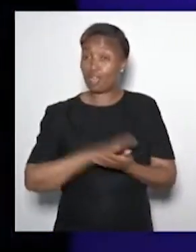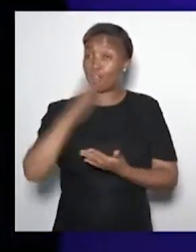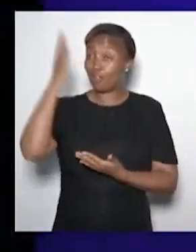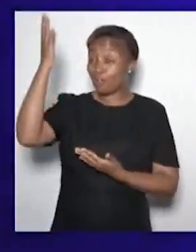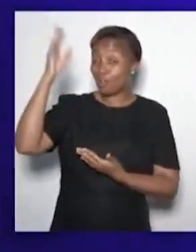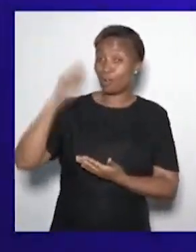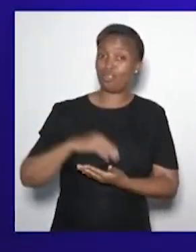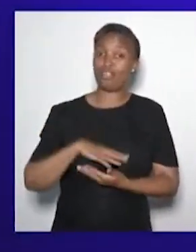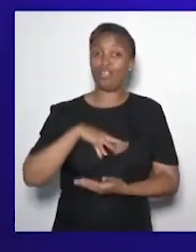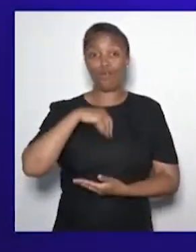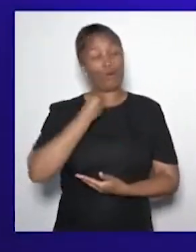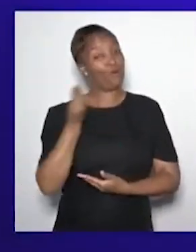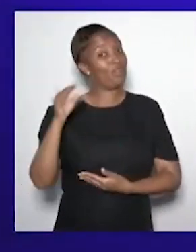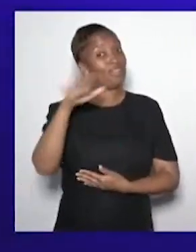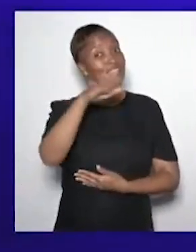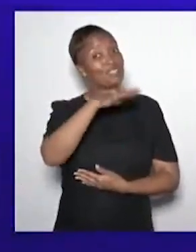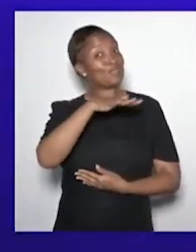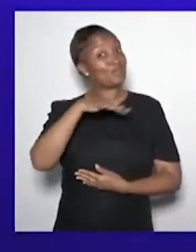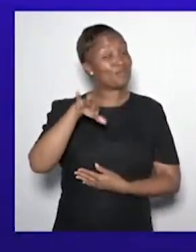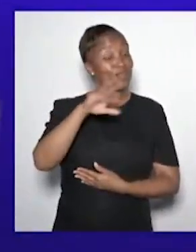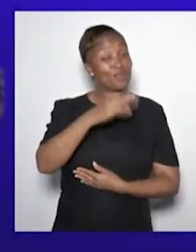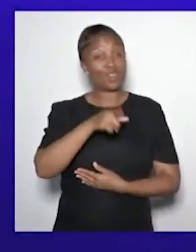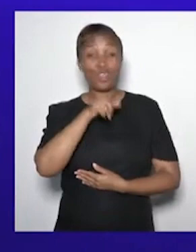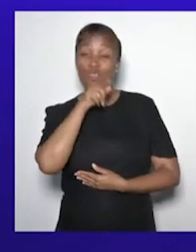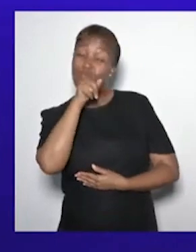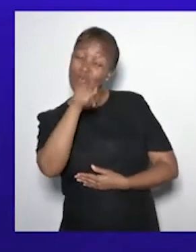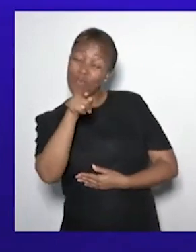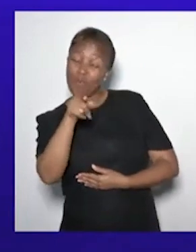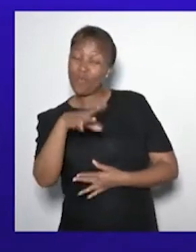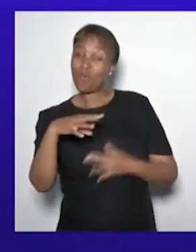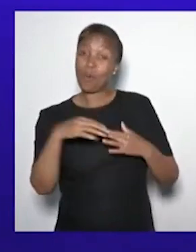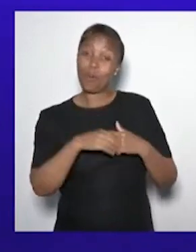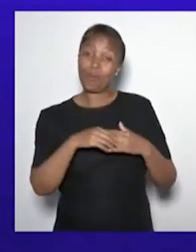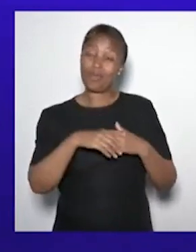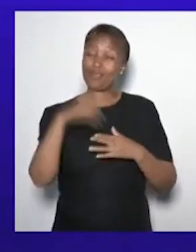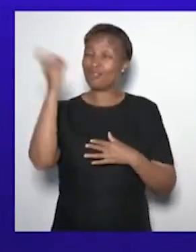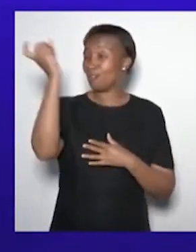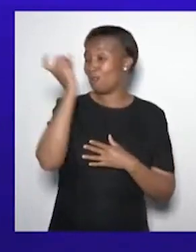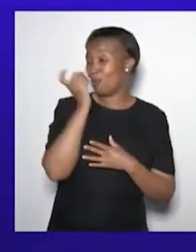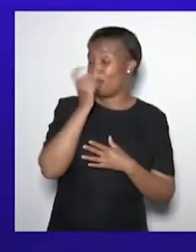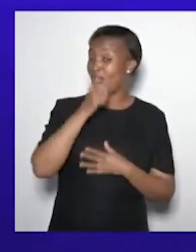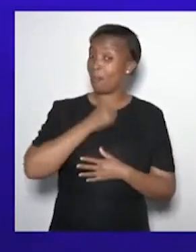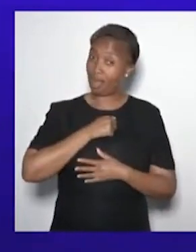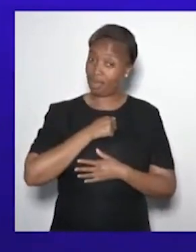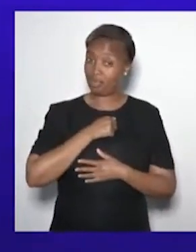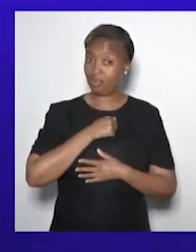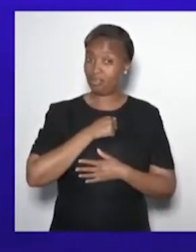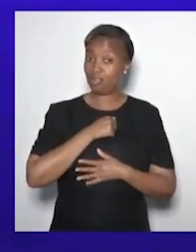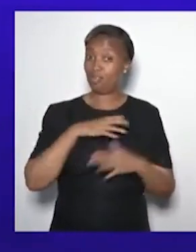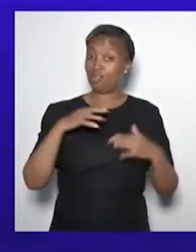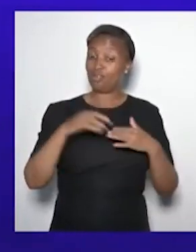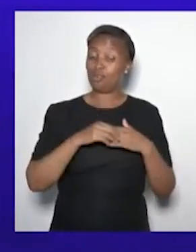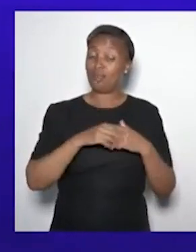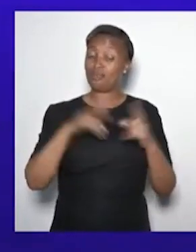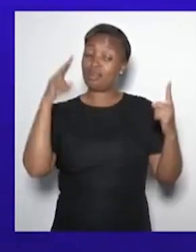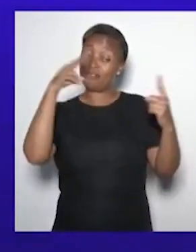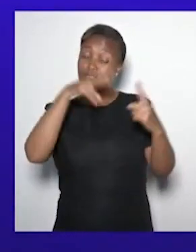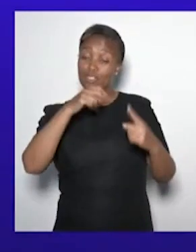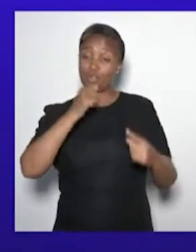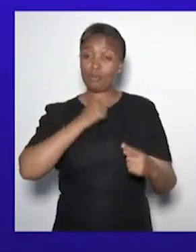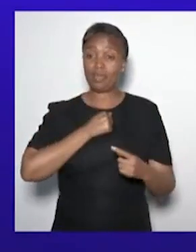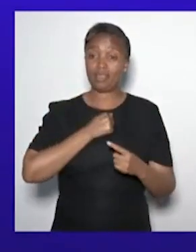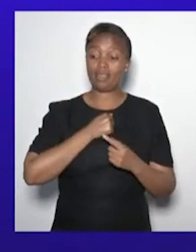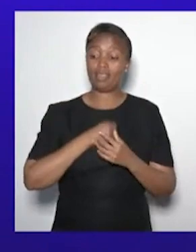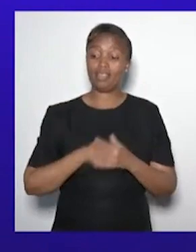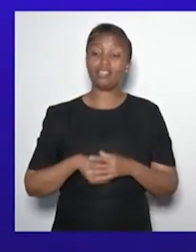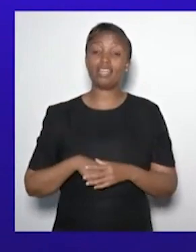Spirit. You married my calling. You married my vision.